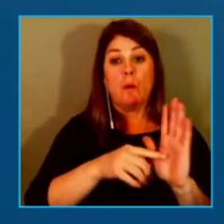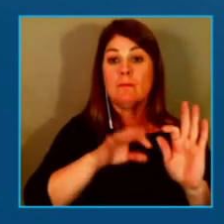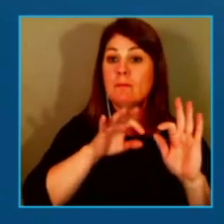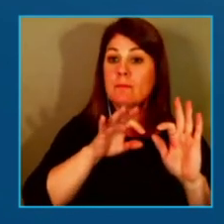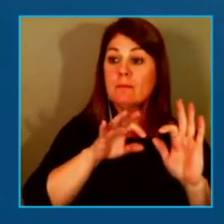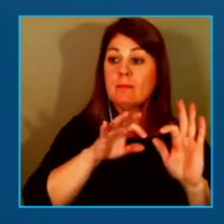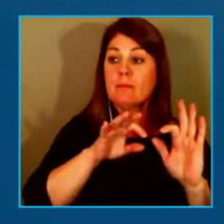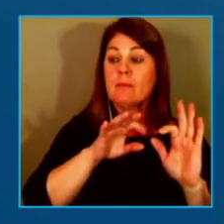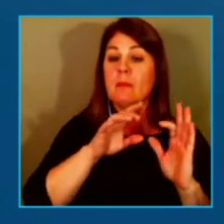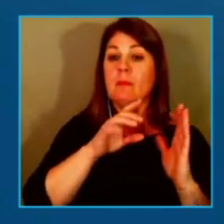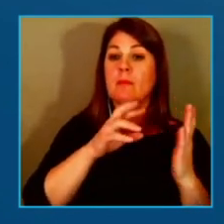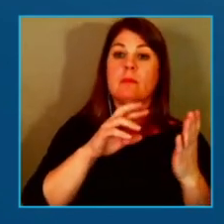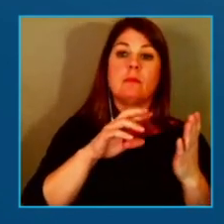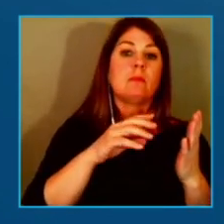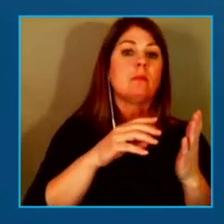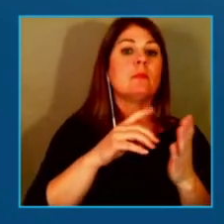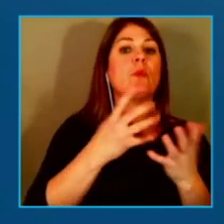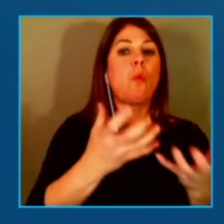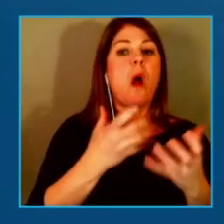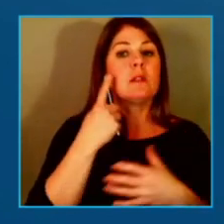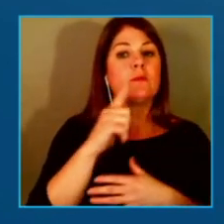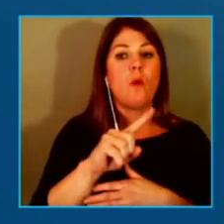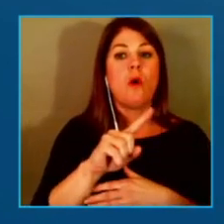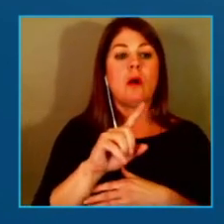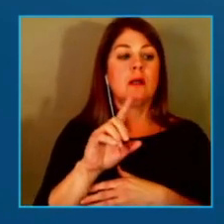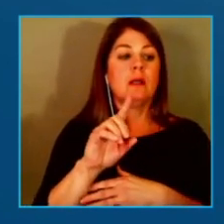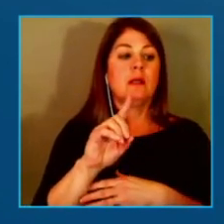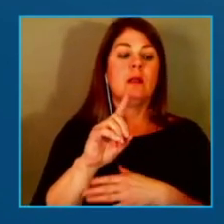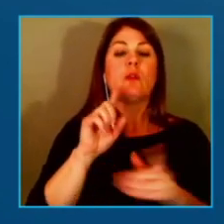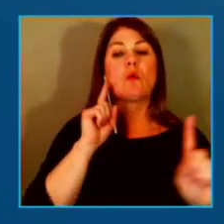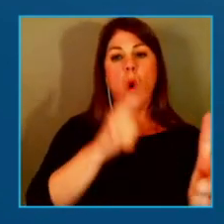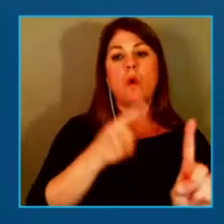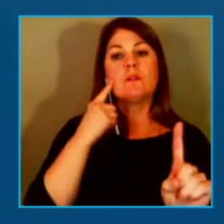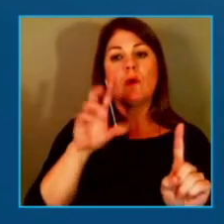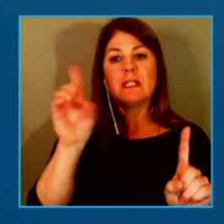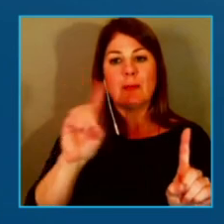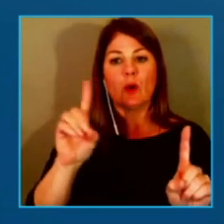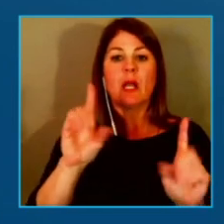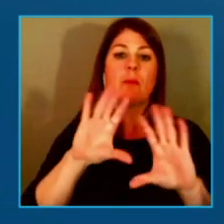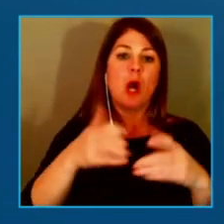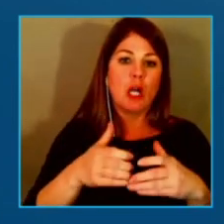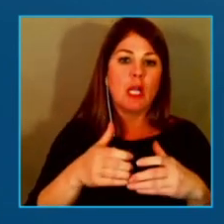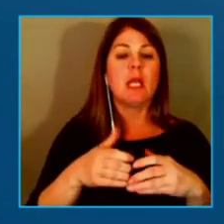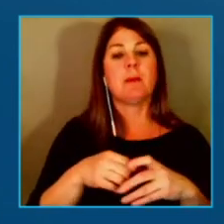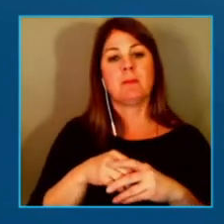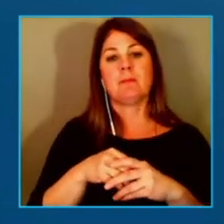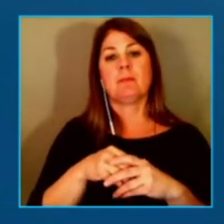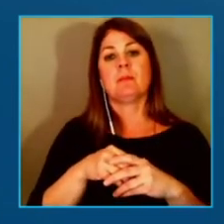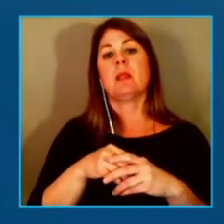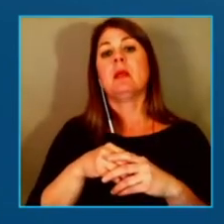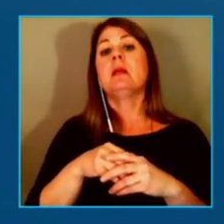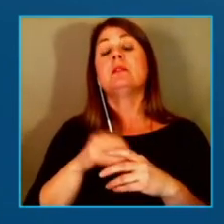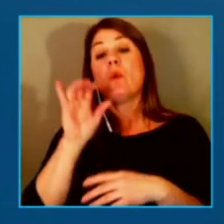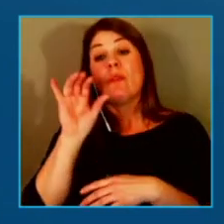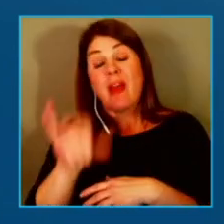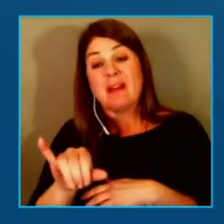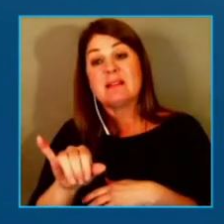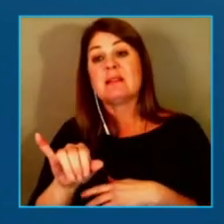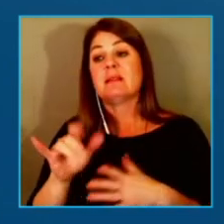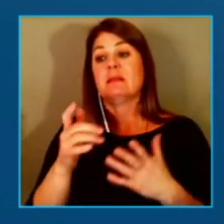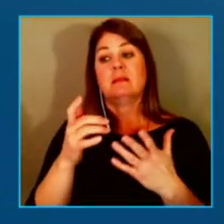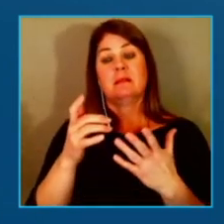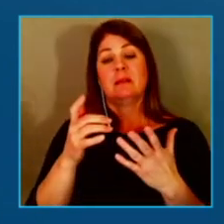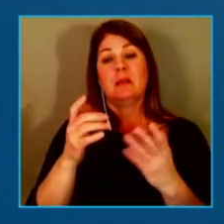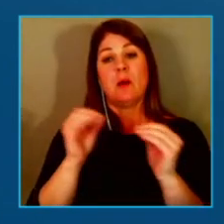Party and ensure the inclusion of West Virginia Democrats in all party affairs. That's a much